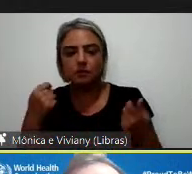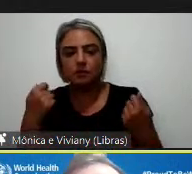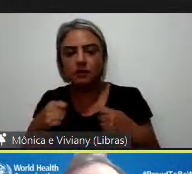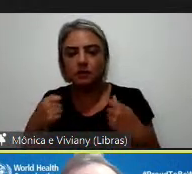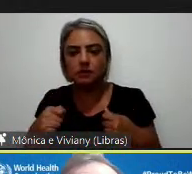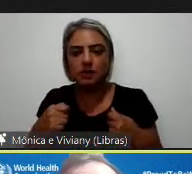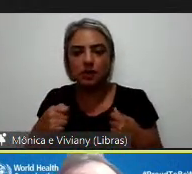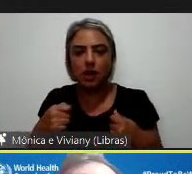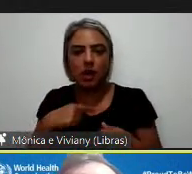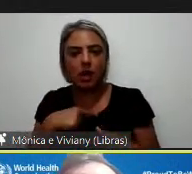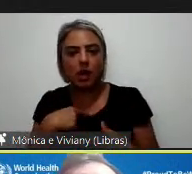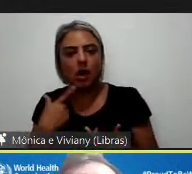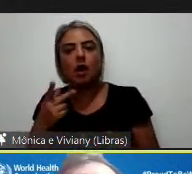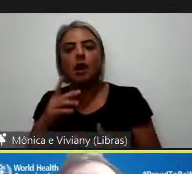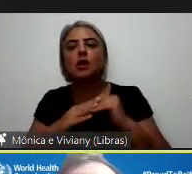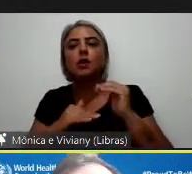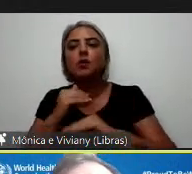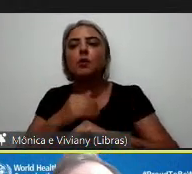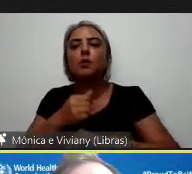is